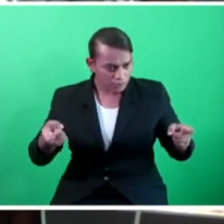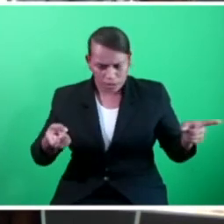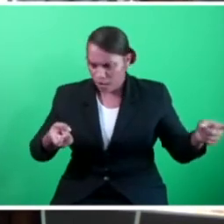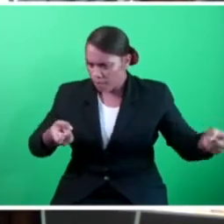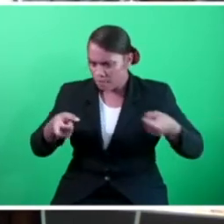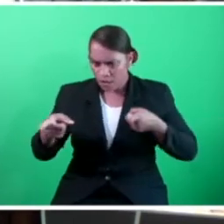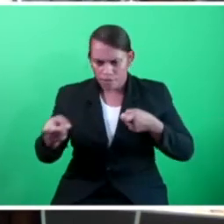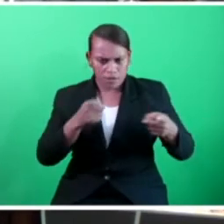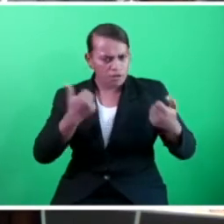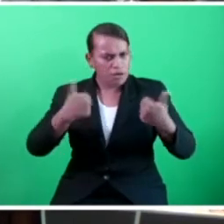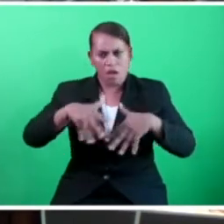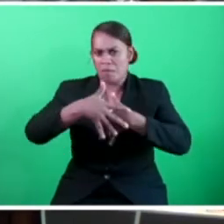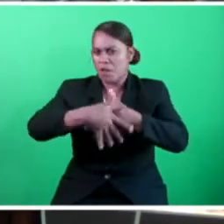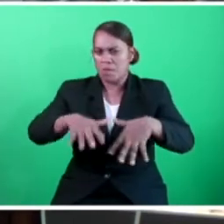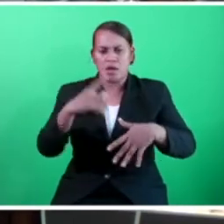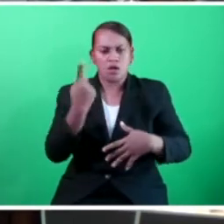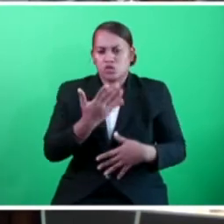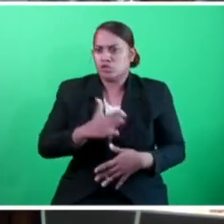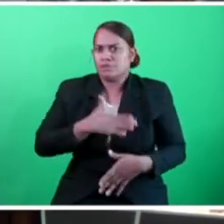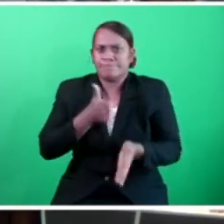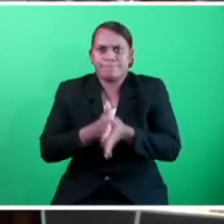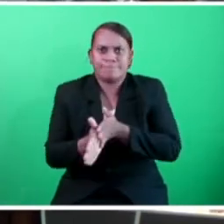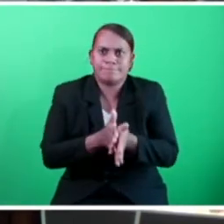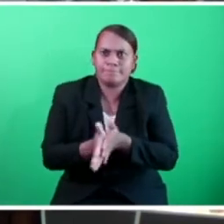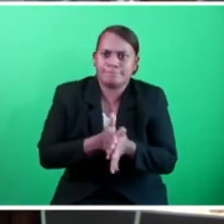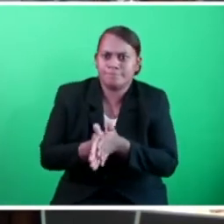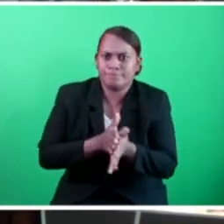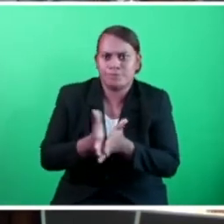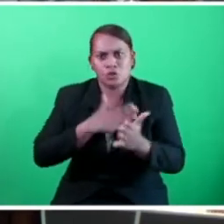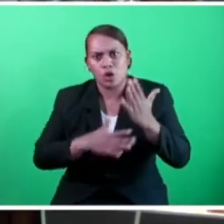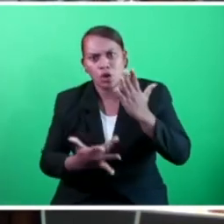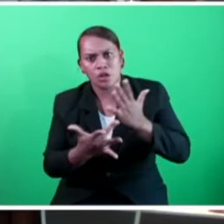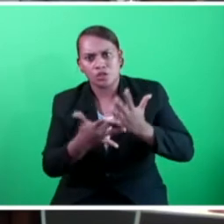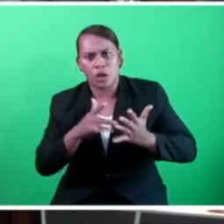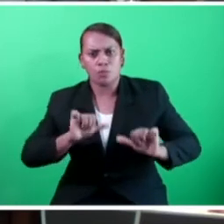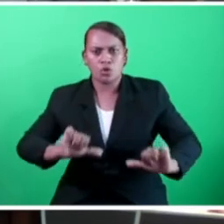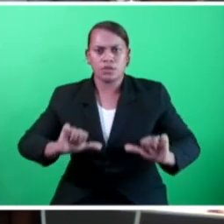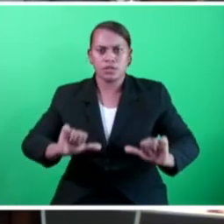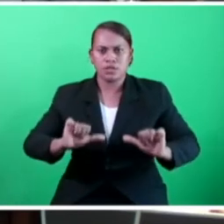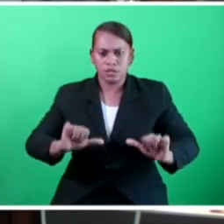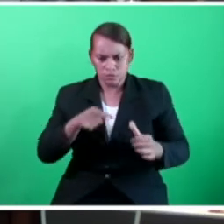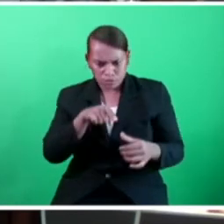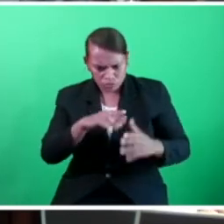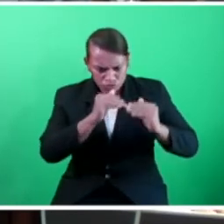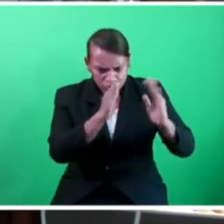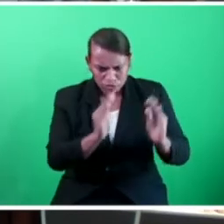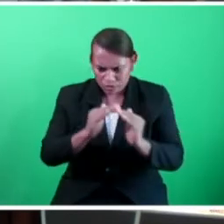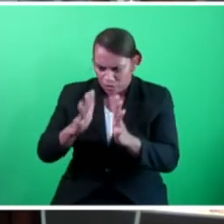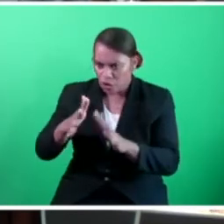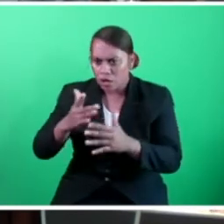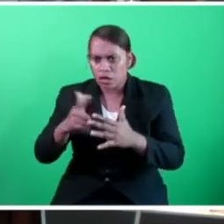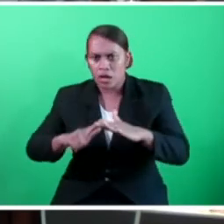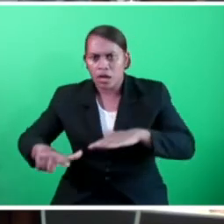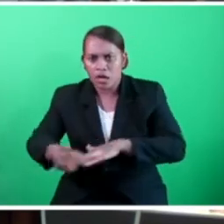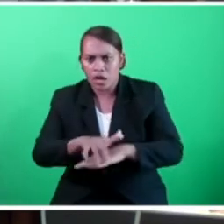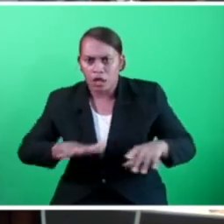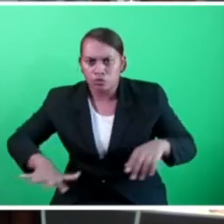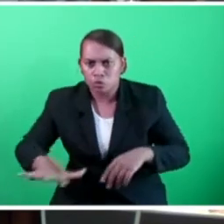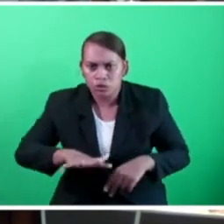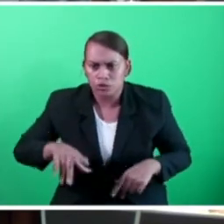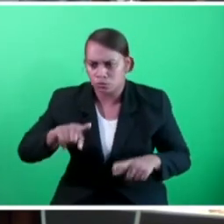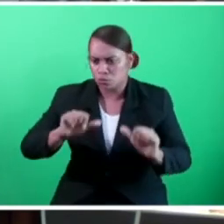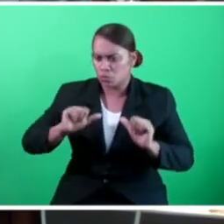in using this technology to protect their infrastructure, their land, arable land from being